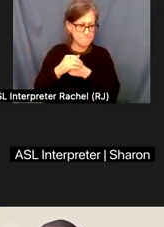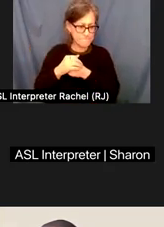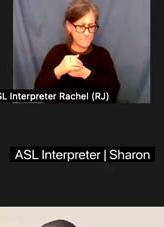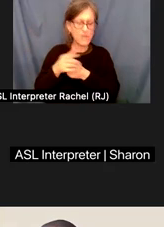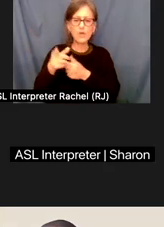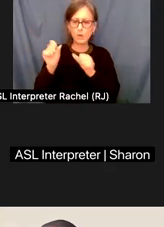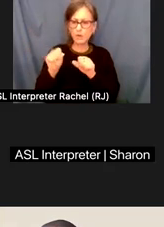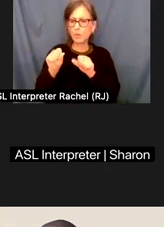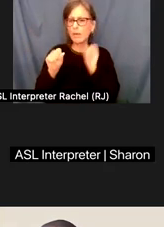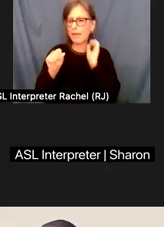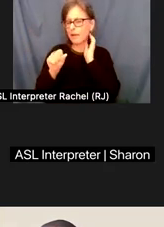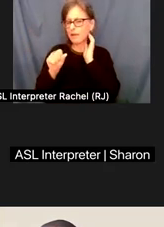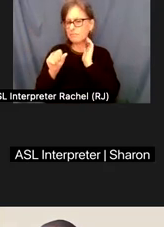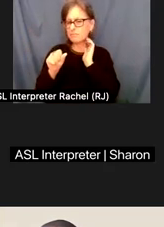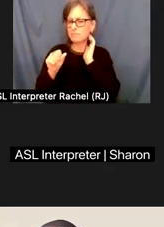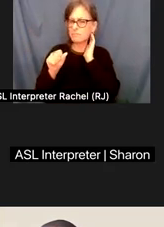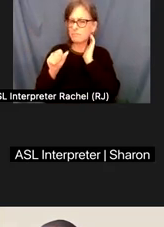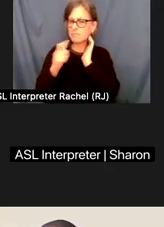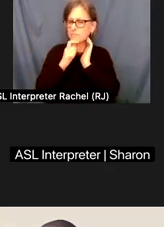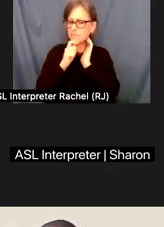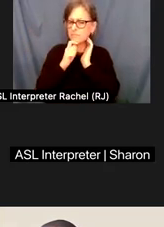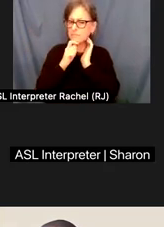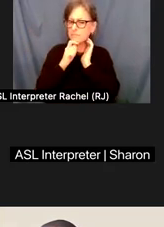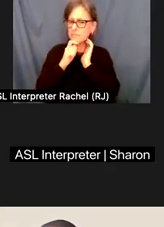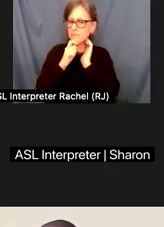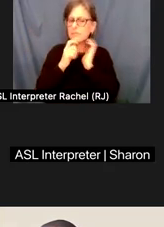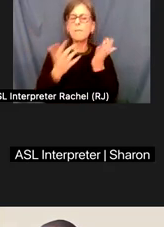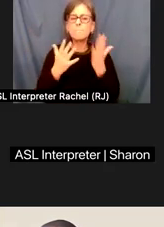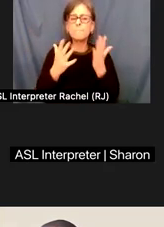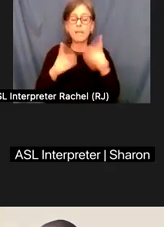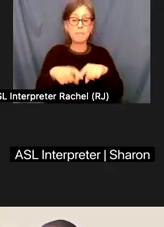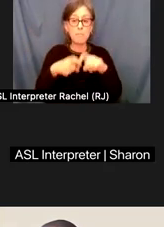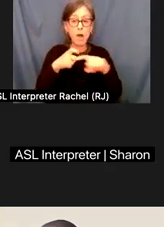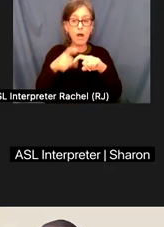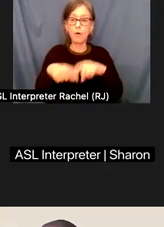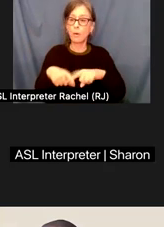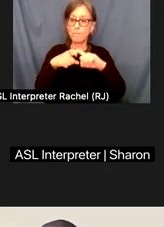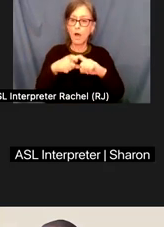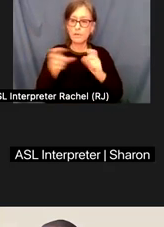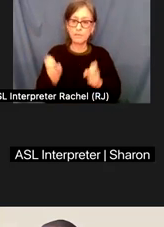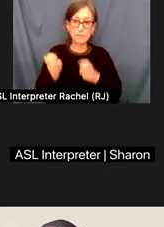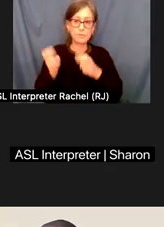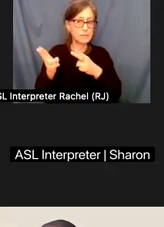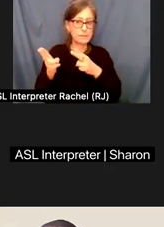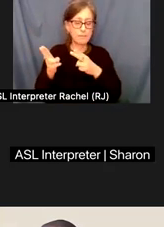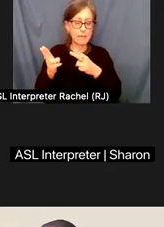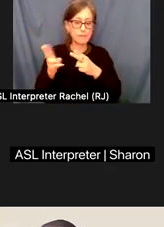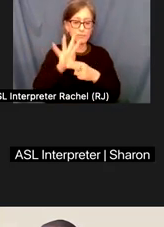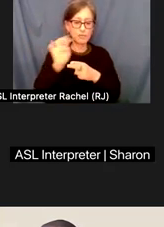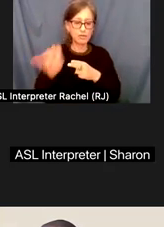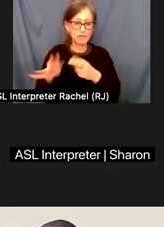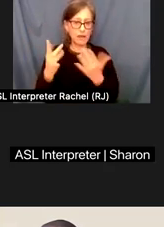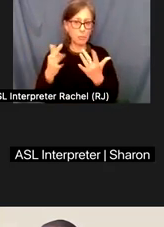do that at the you. So you may want to hold off on submitting the survey until you have done